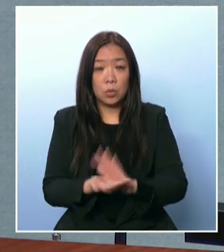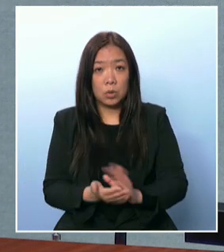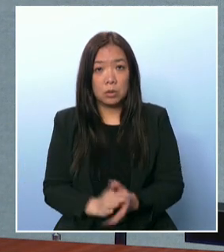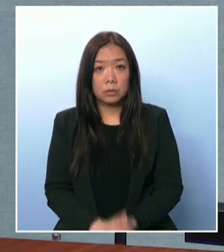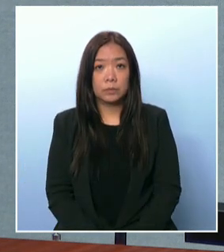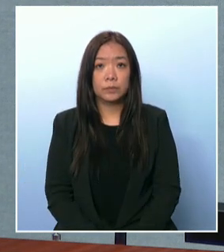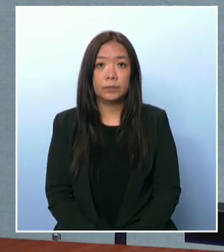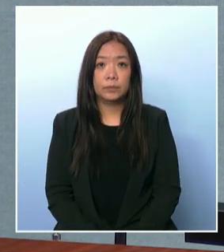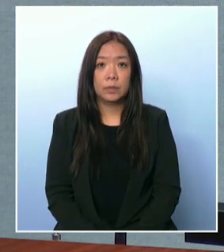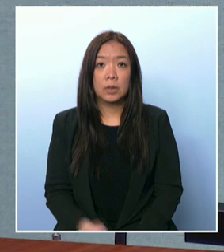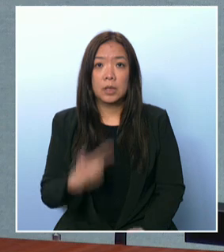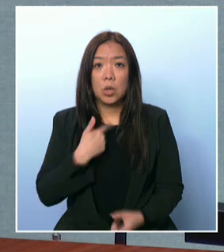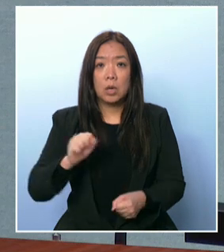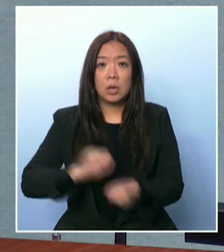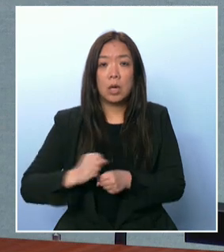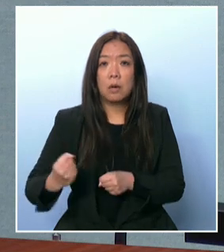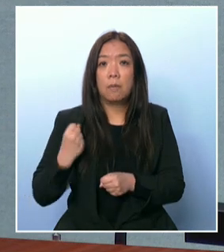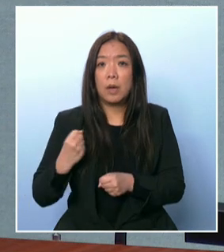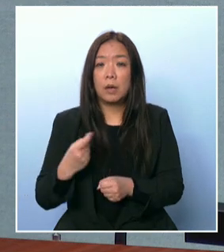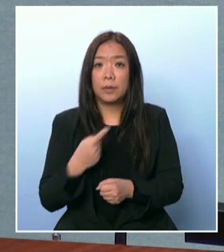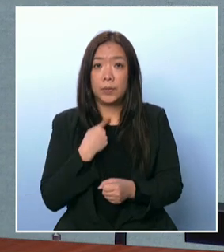not concentrated.